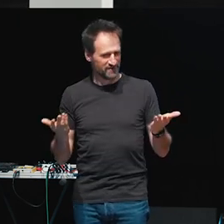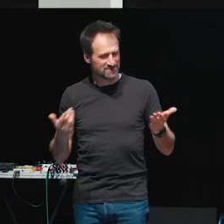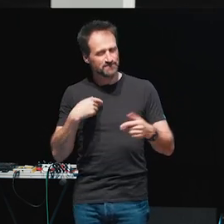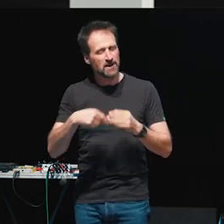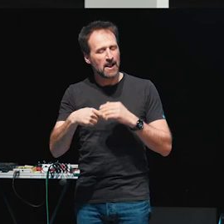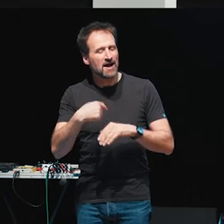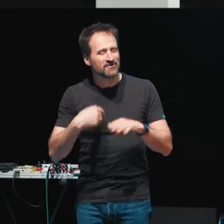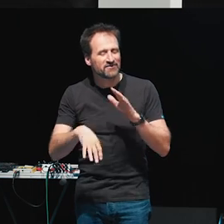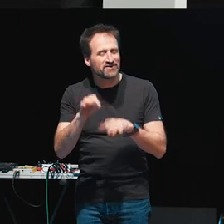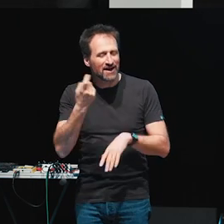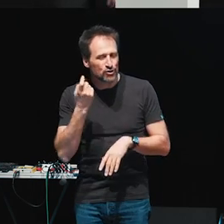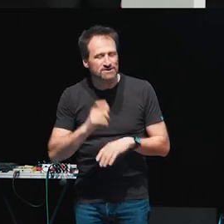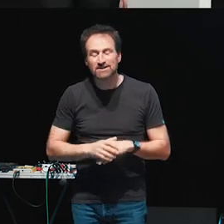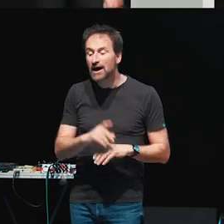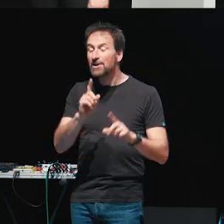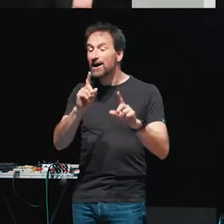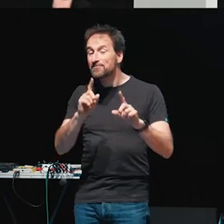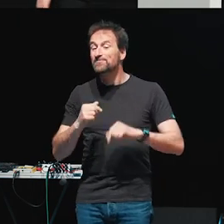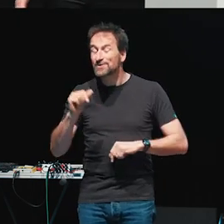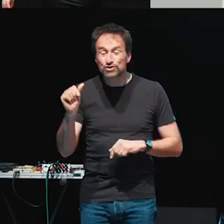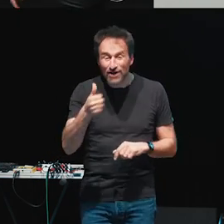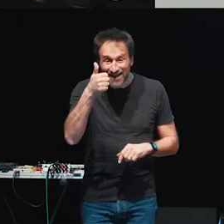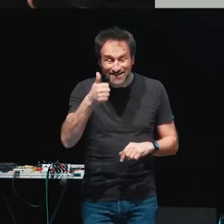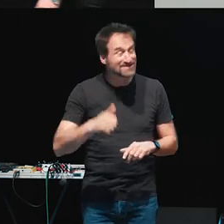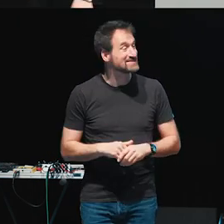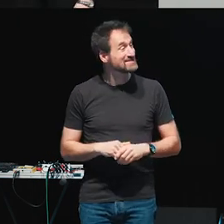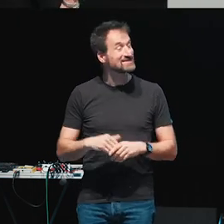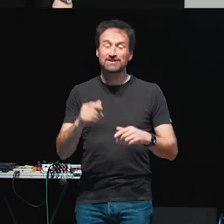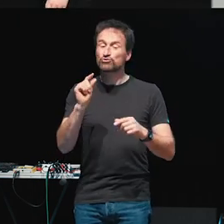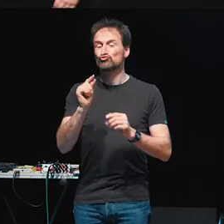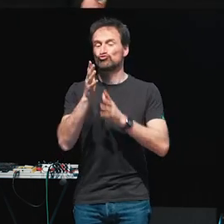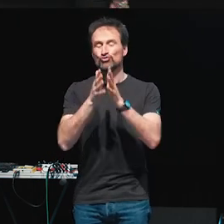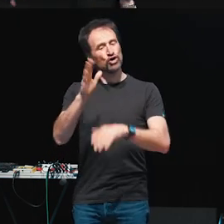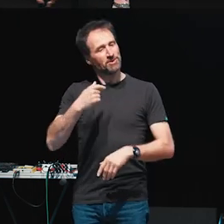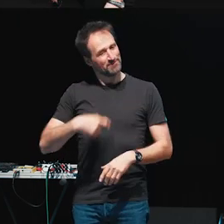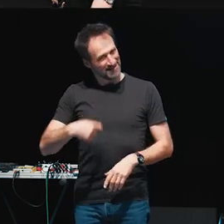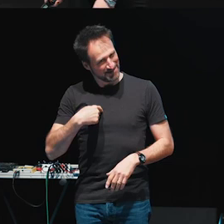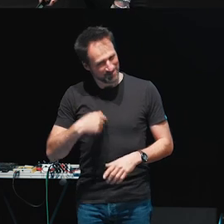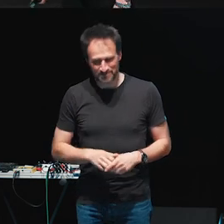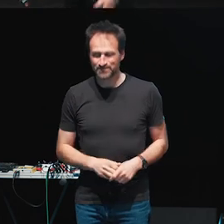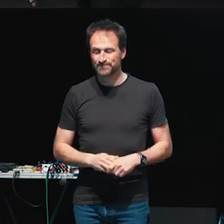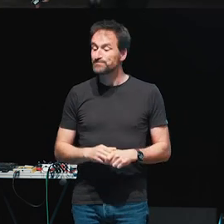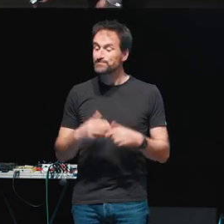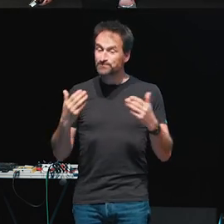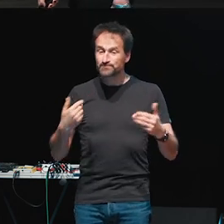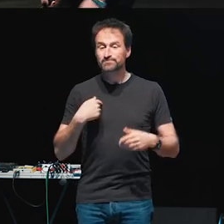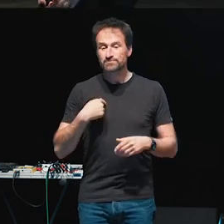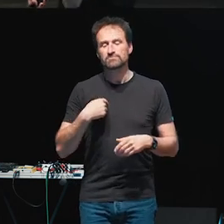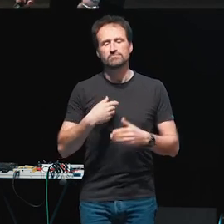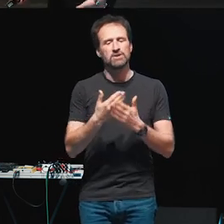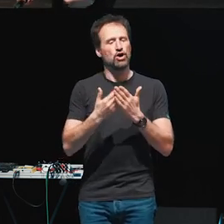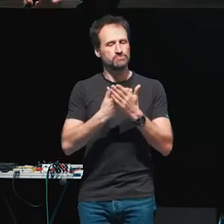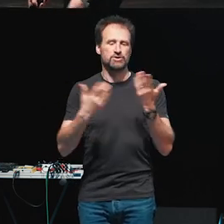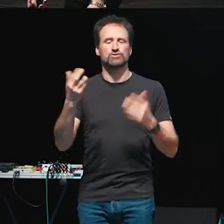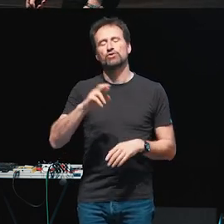it. But first, a bit about myself. So I completed my education